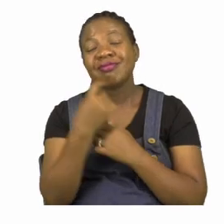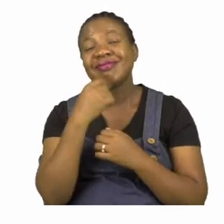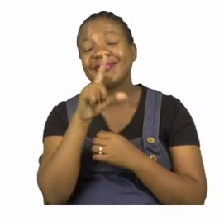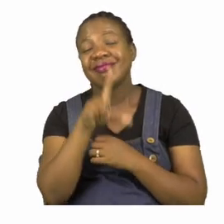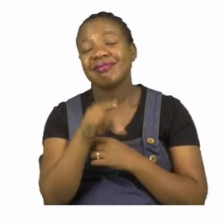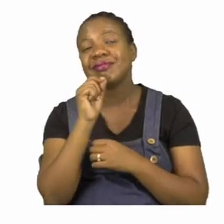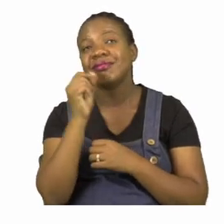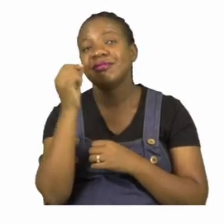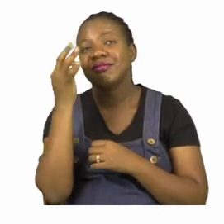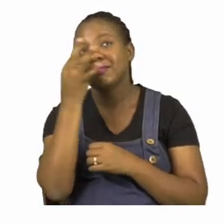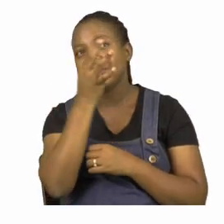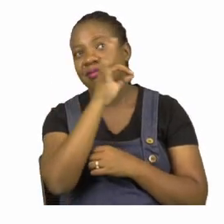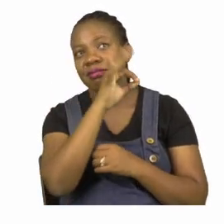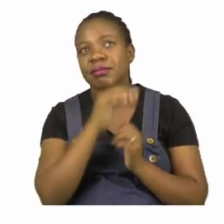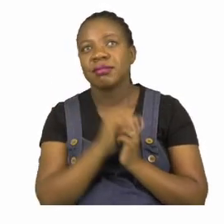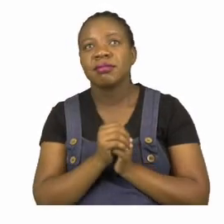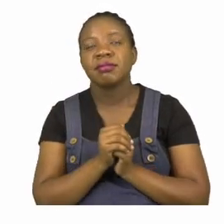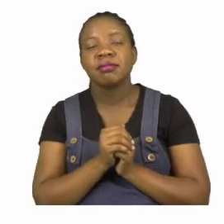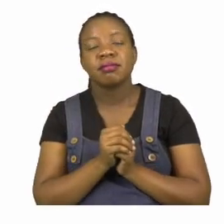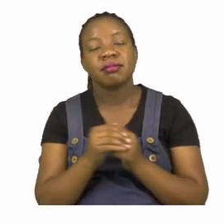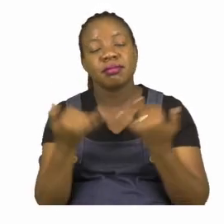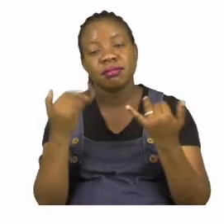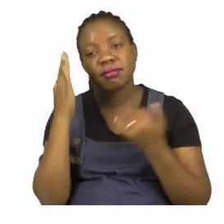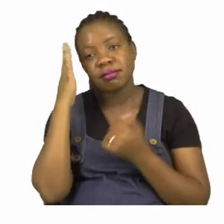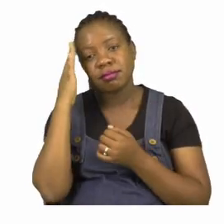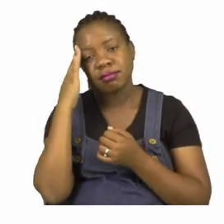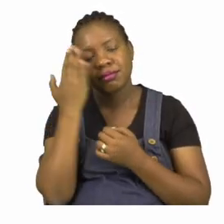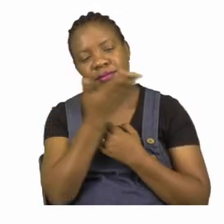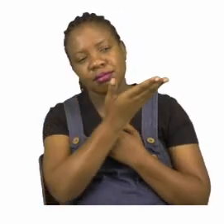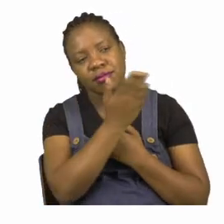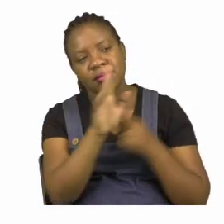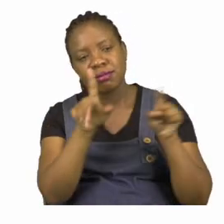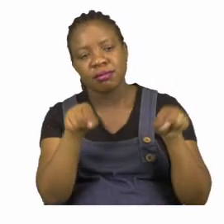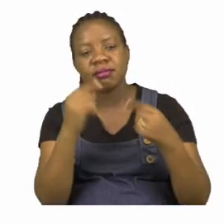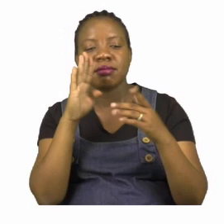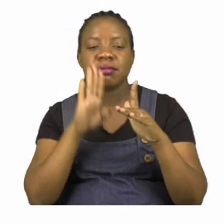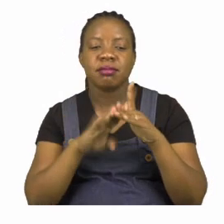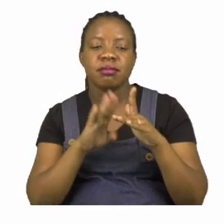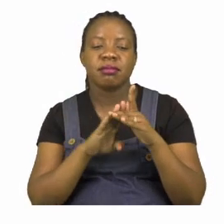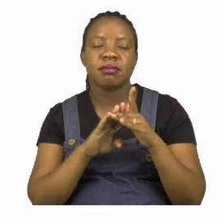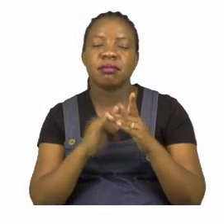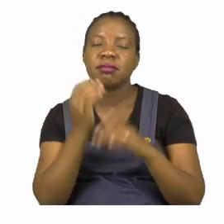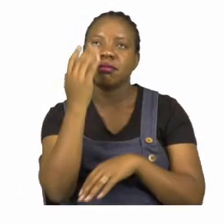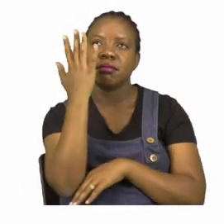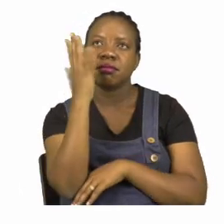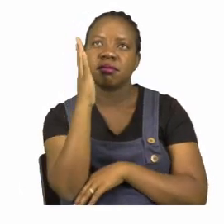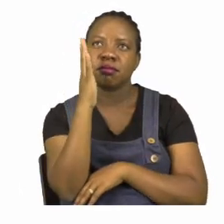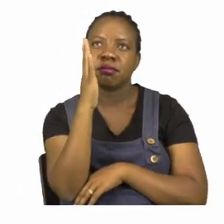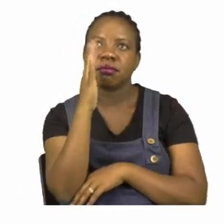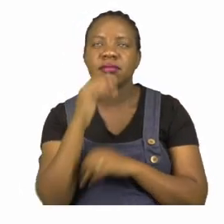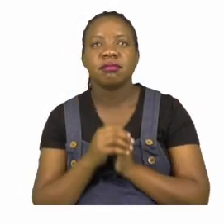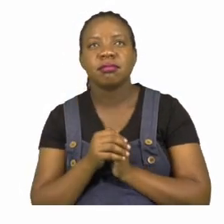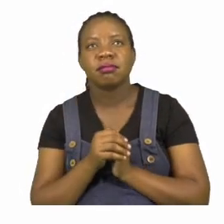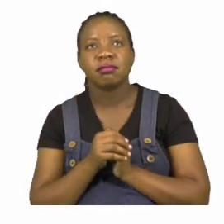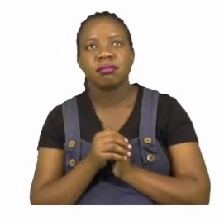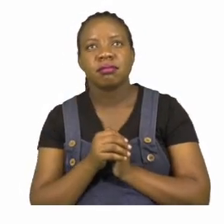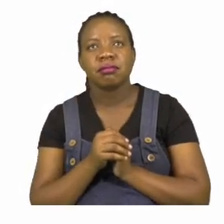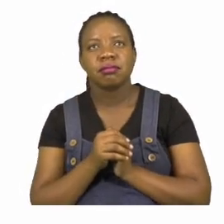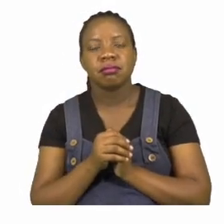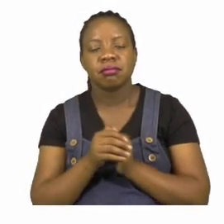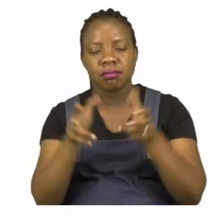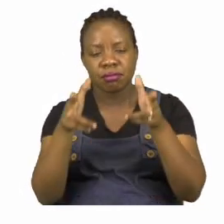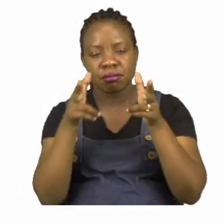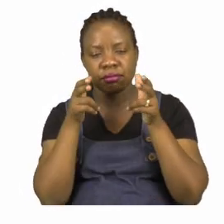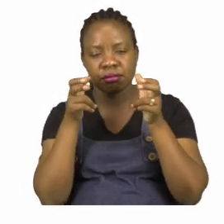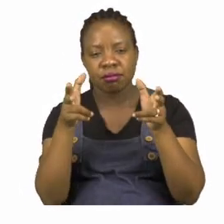know everything about a plant. So, just to make sure that we were listening, now that we know what the story is